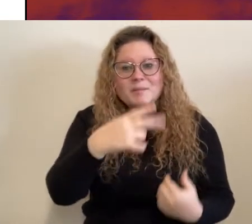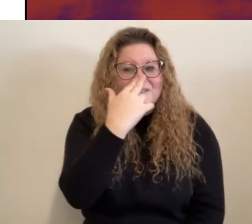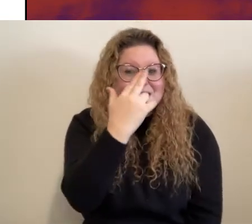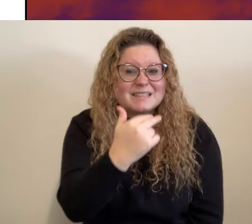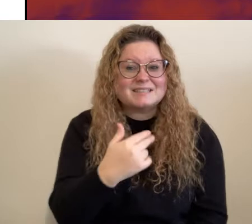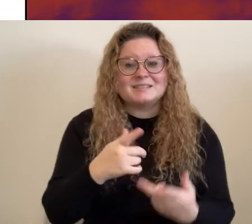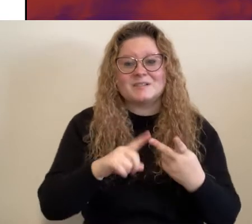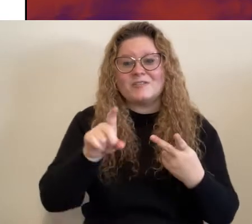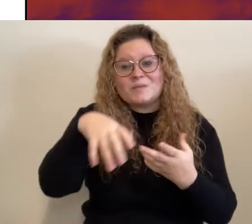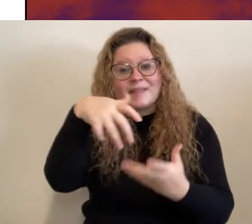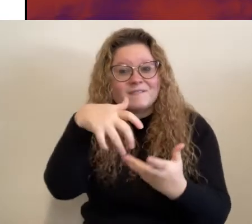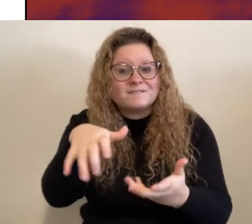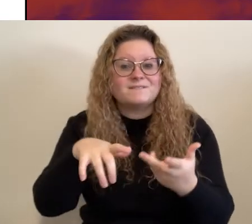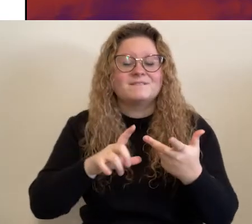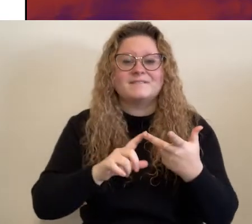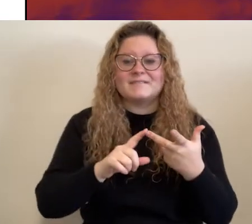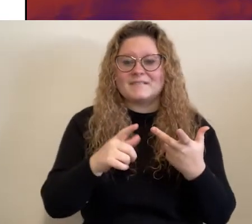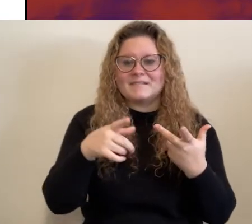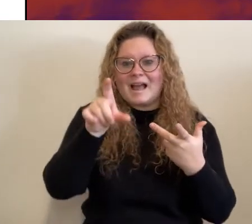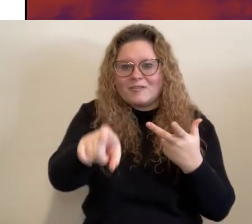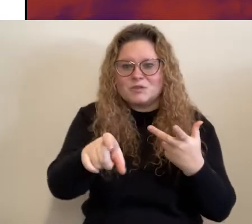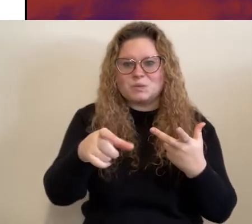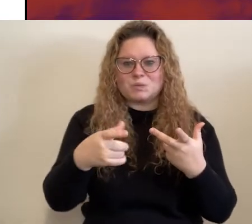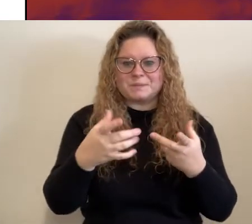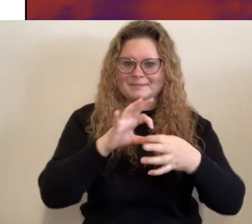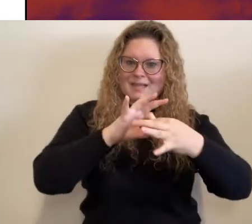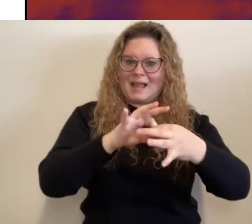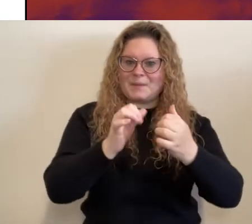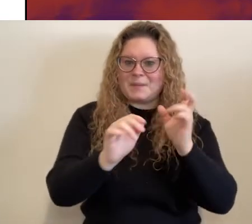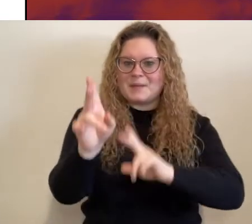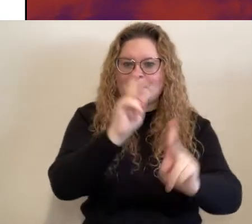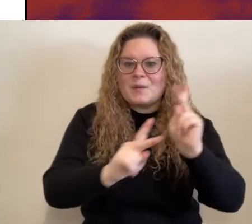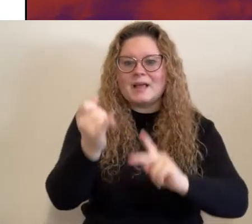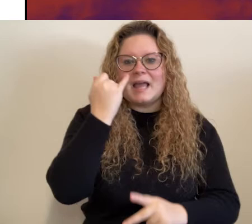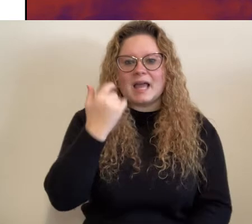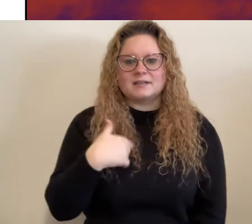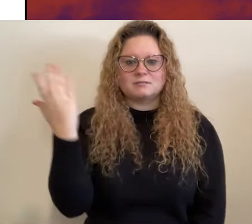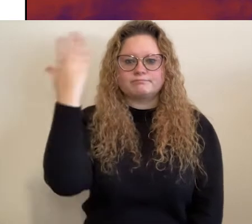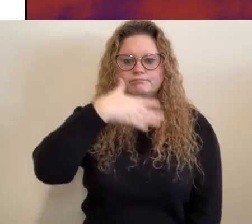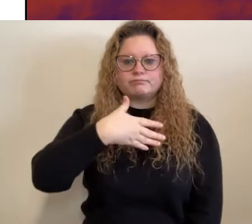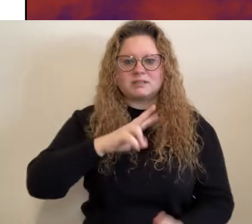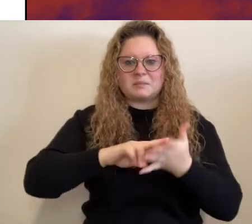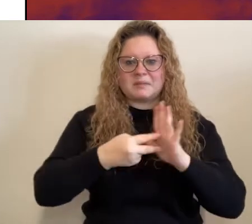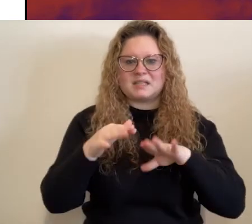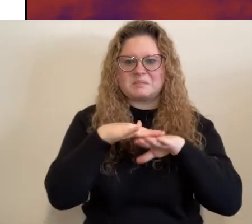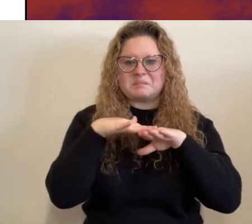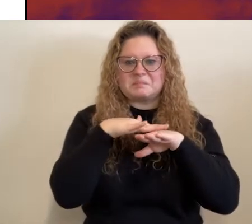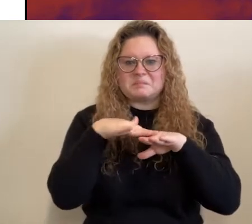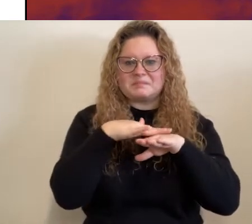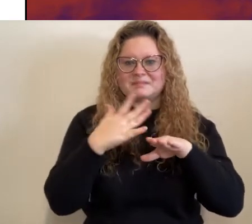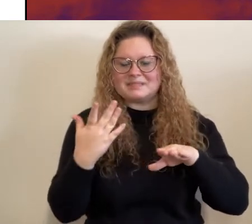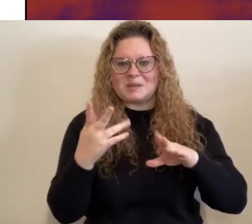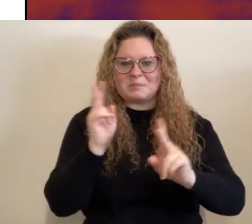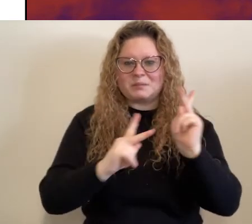laughter, if you don't have these things that people can connect to, if you don't have depth, then it's just surface level. And the greatest salespeople are